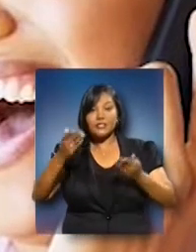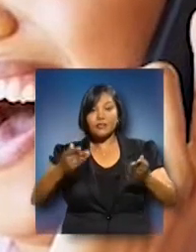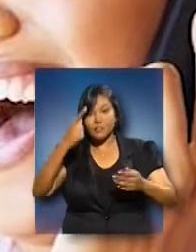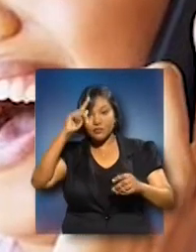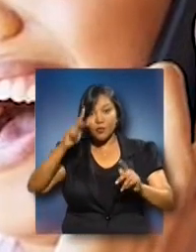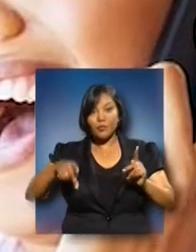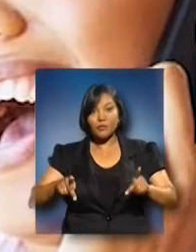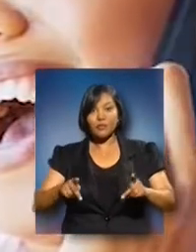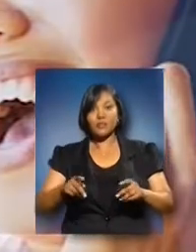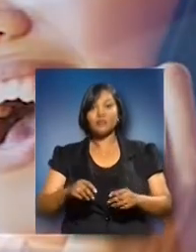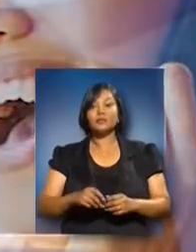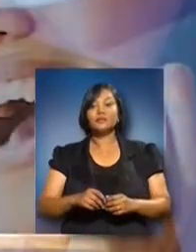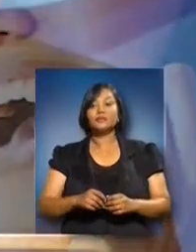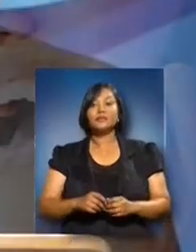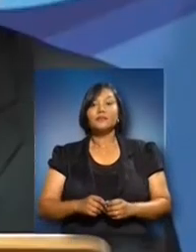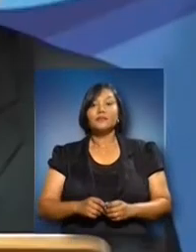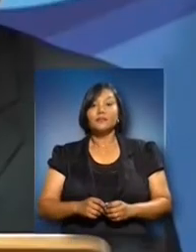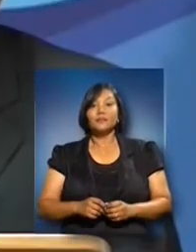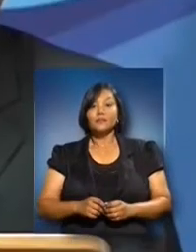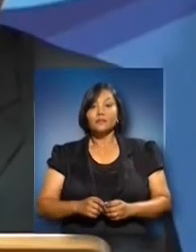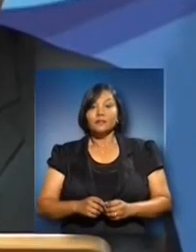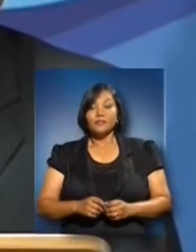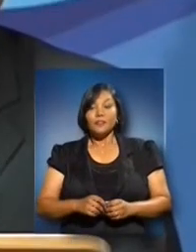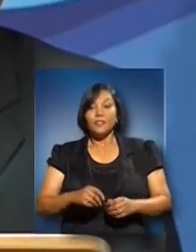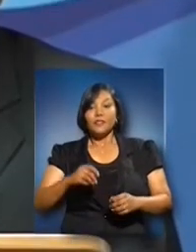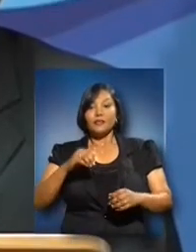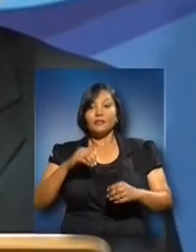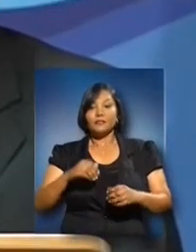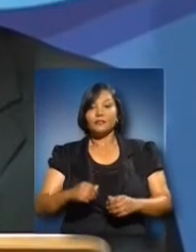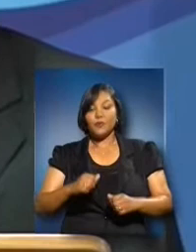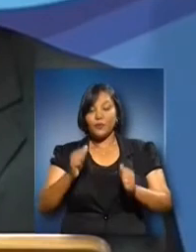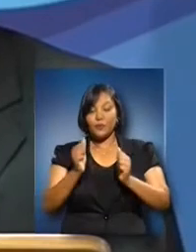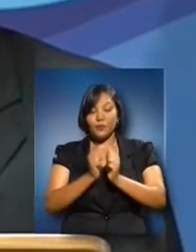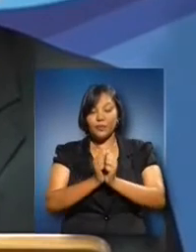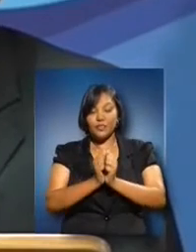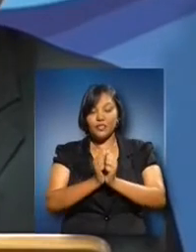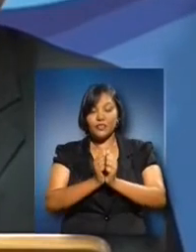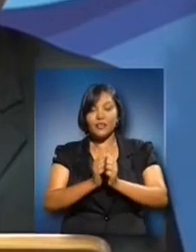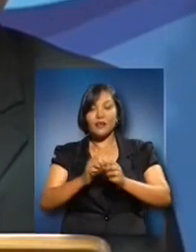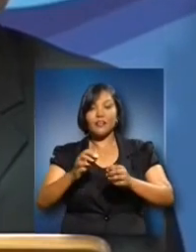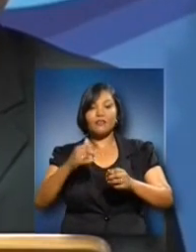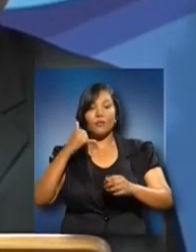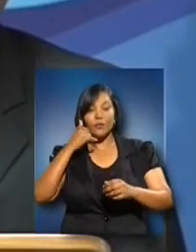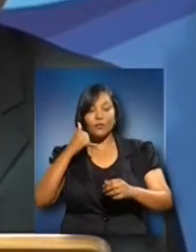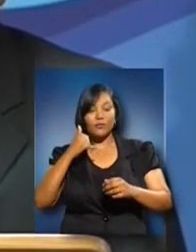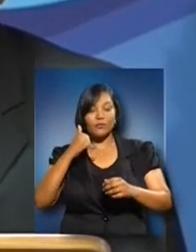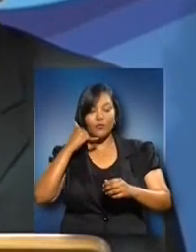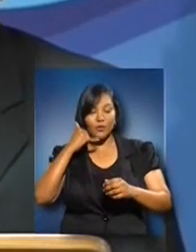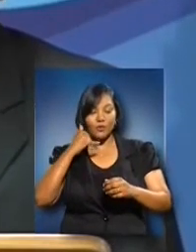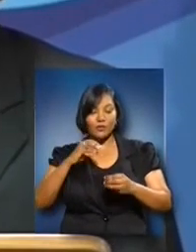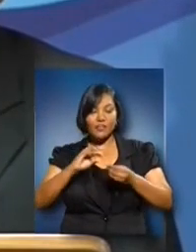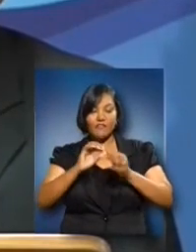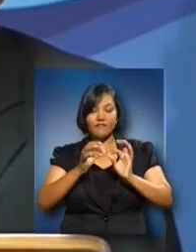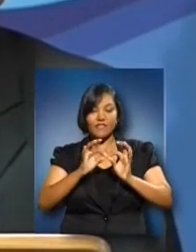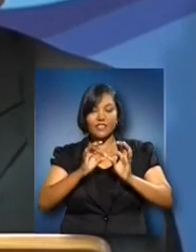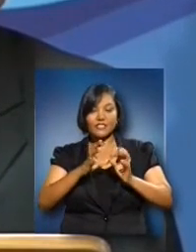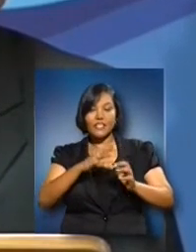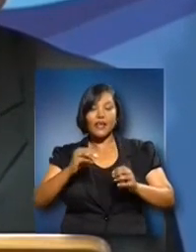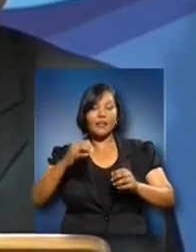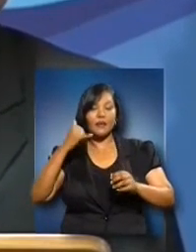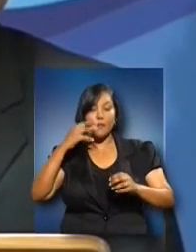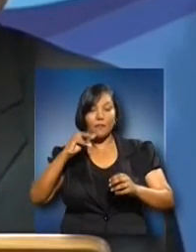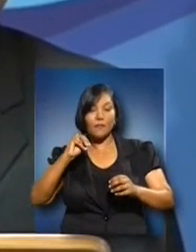you, the consumer, that it brings. Ladies and gentlemen, in a fixed line or mobile telephone market